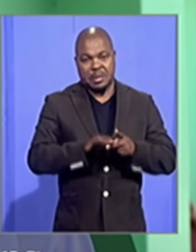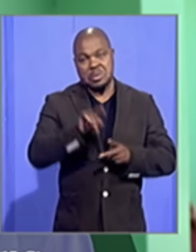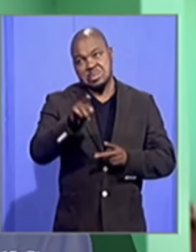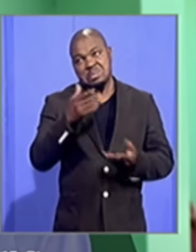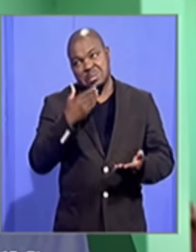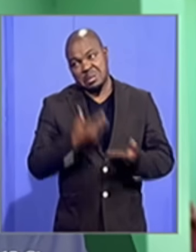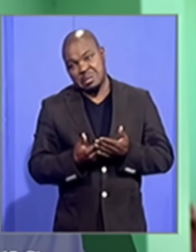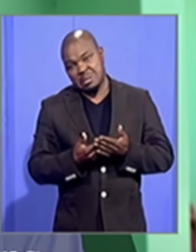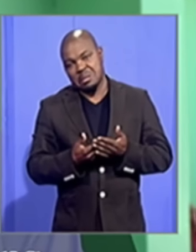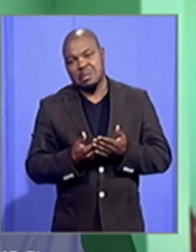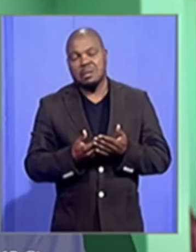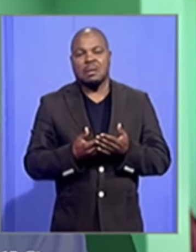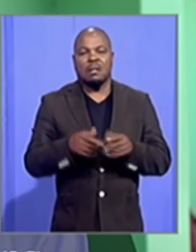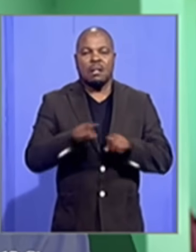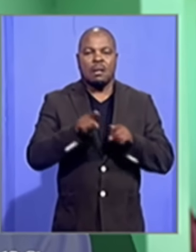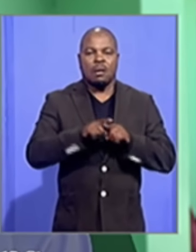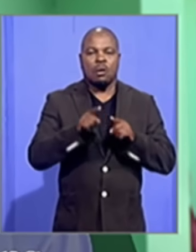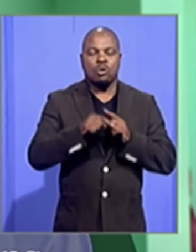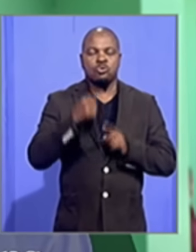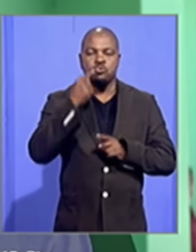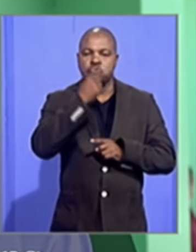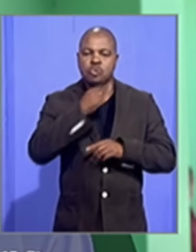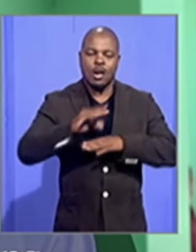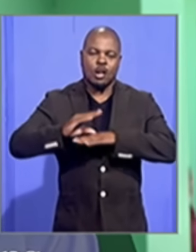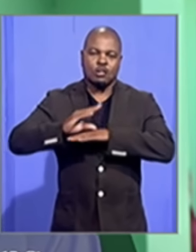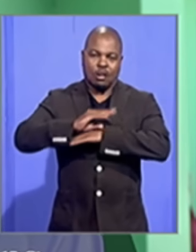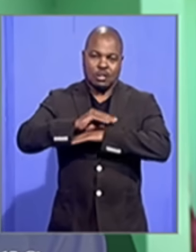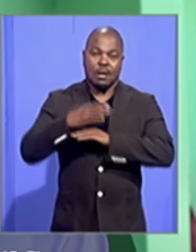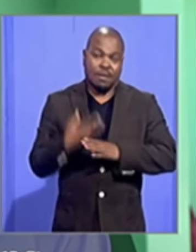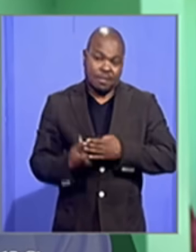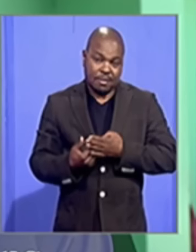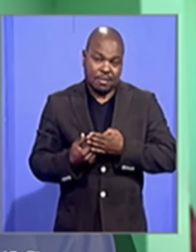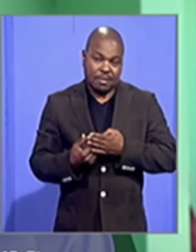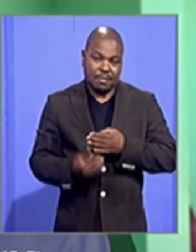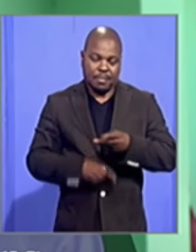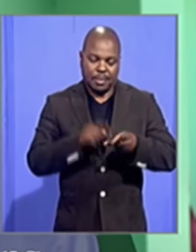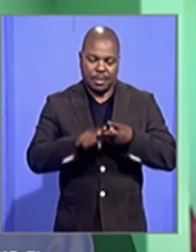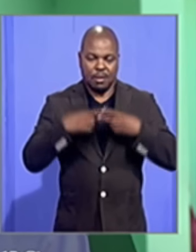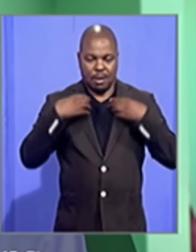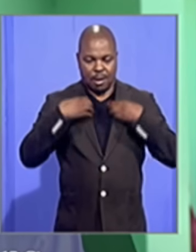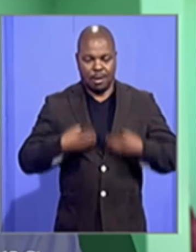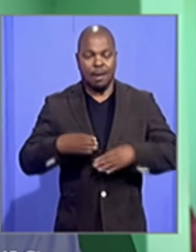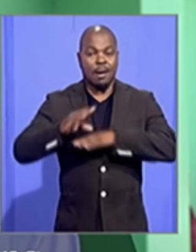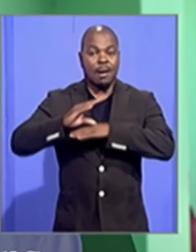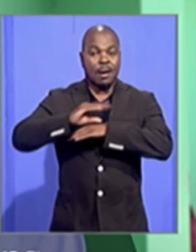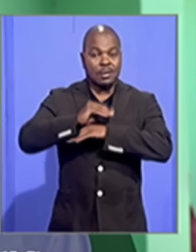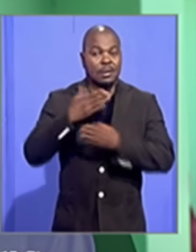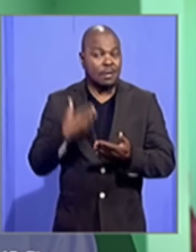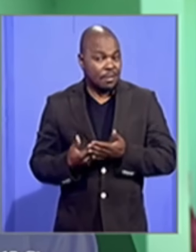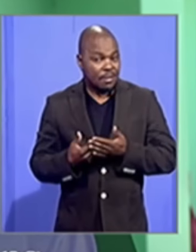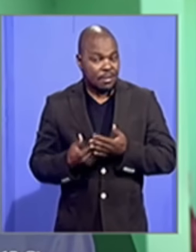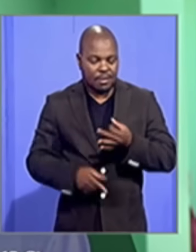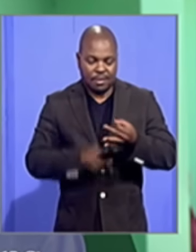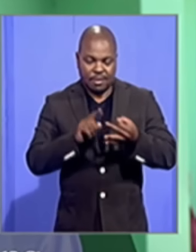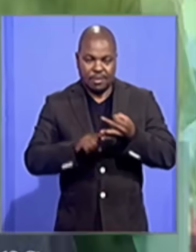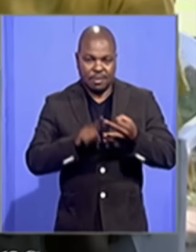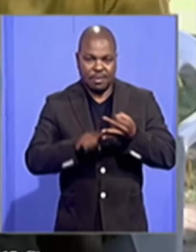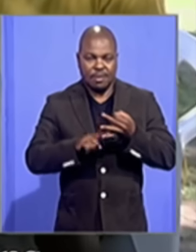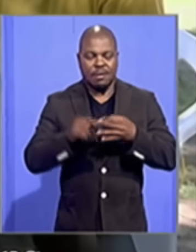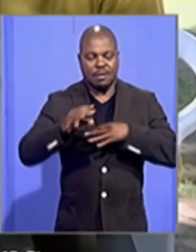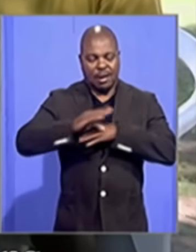le kankere ya molomo o ka nna le kankere ya matshwafo o ka nna le kankere ya